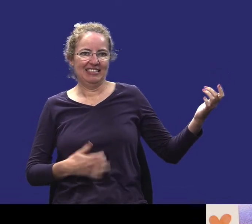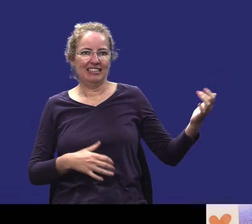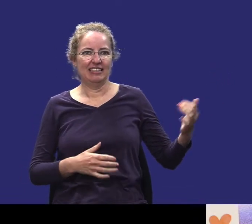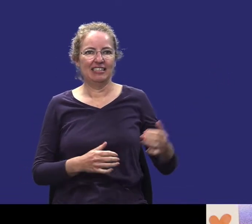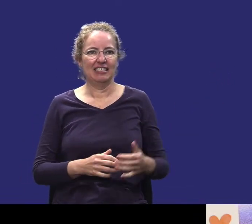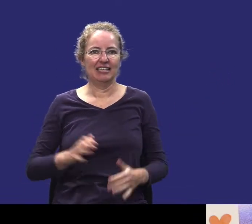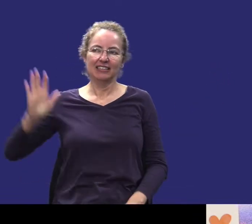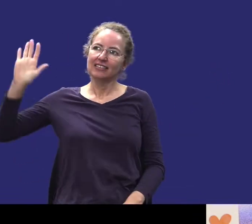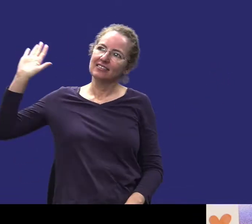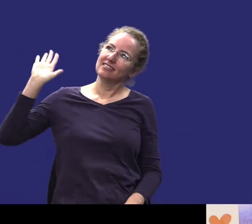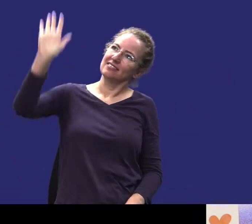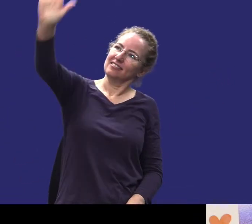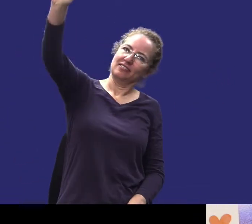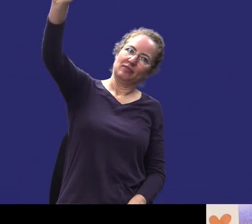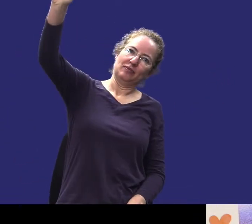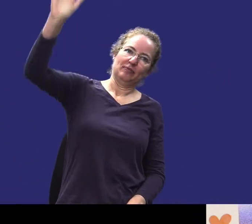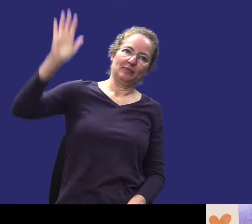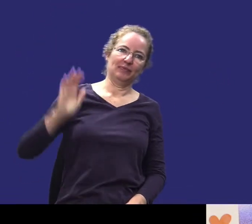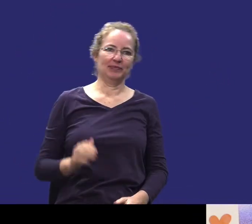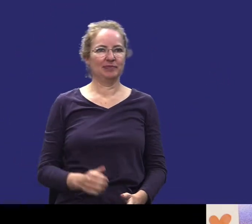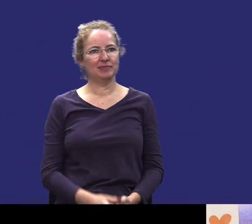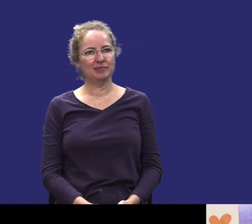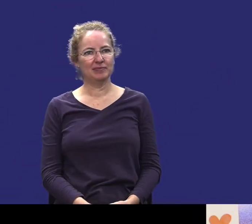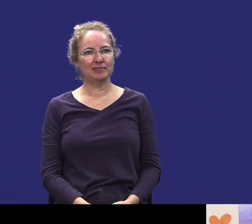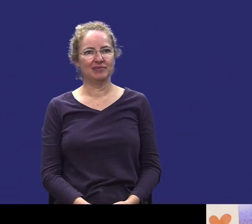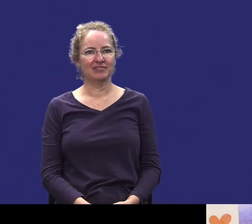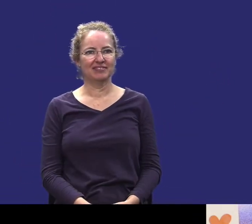give a high five.